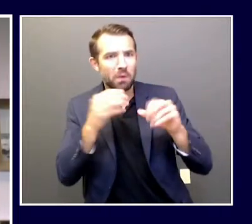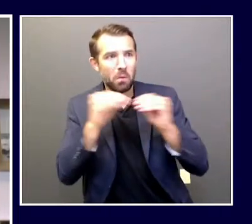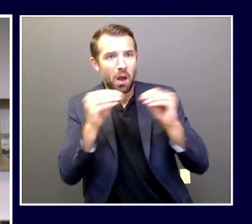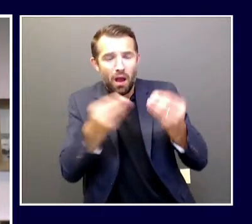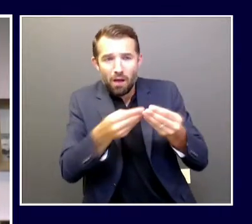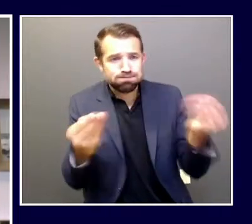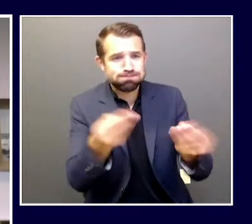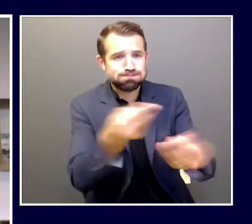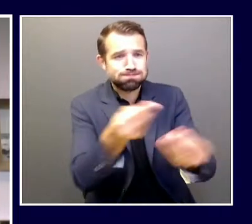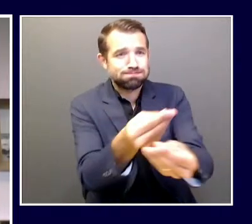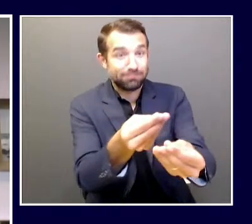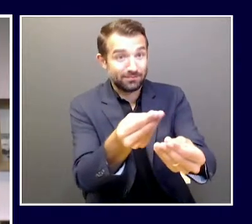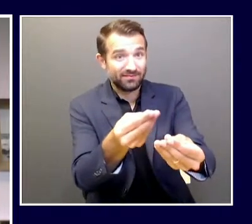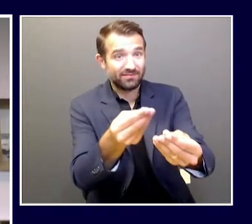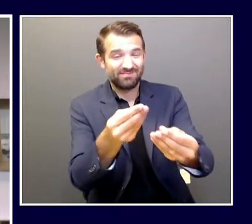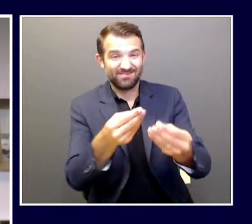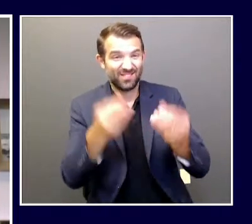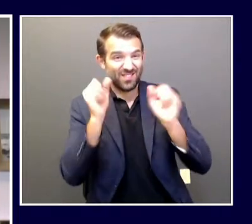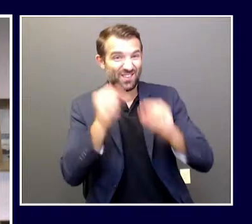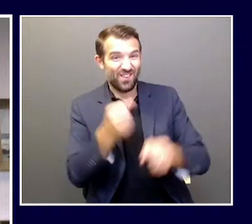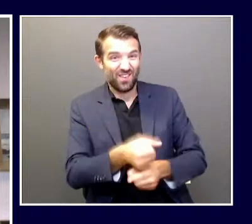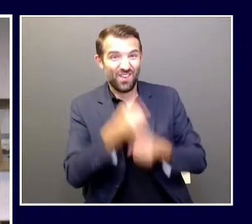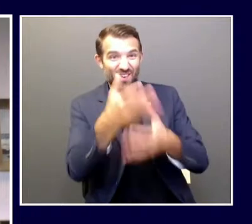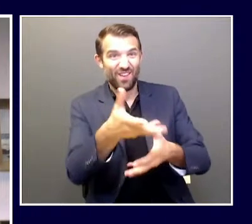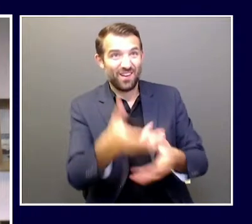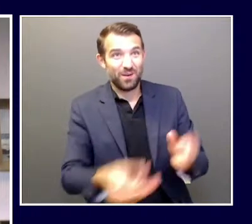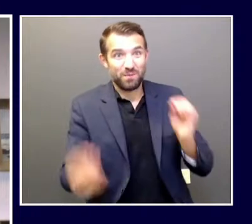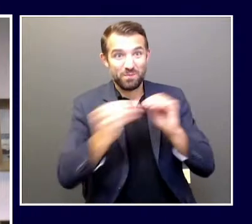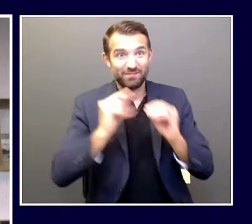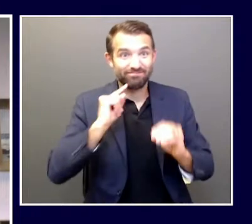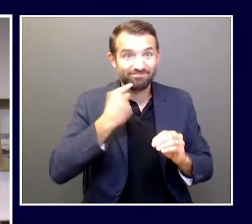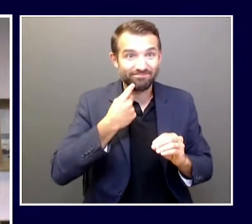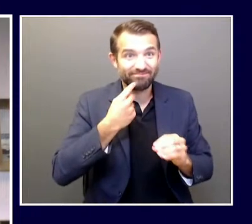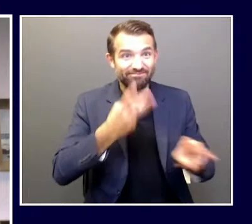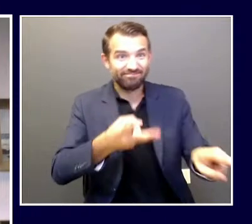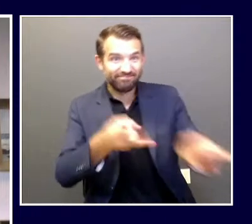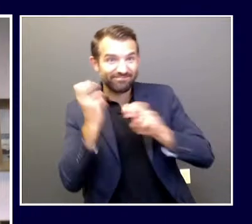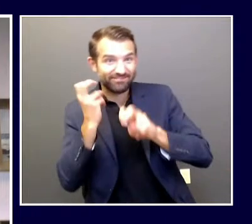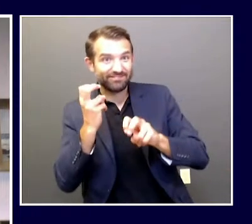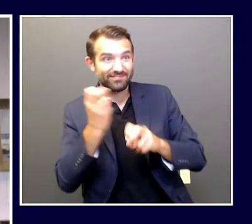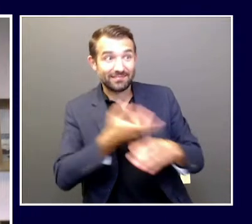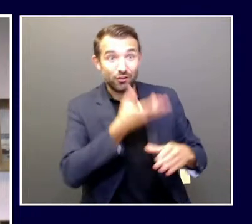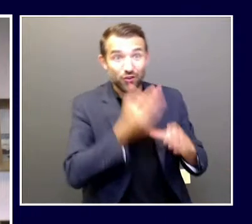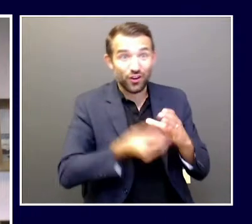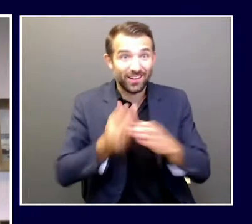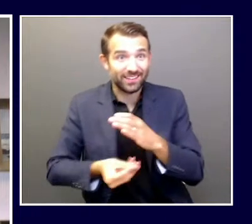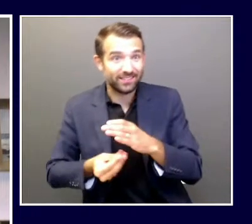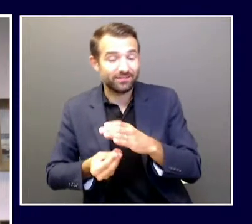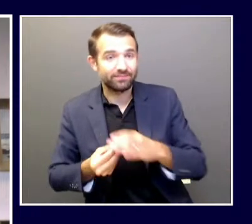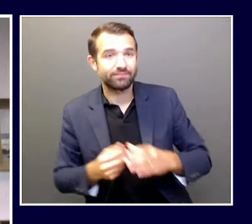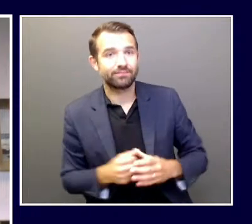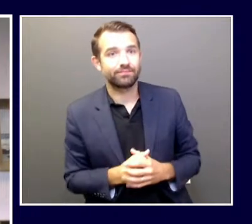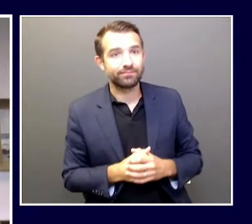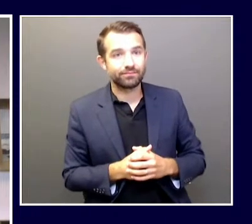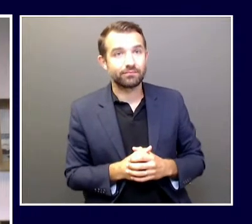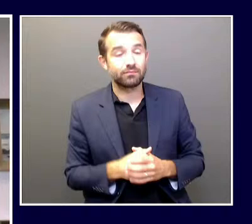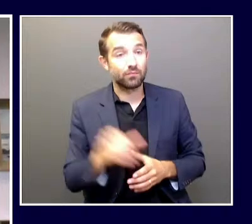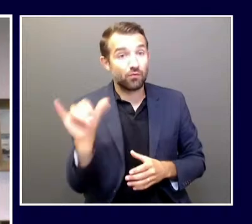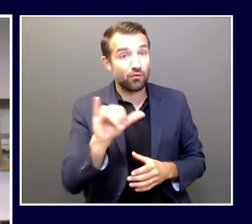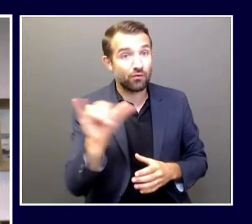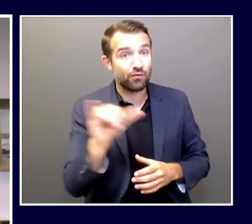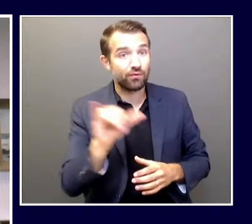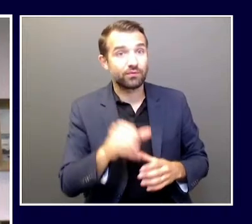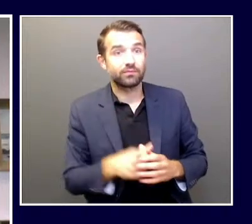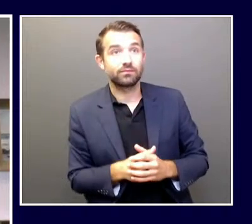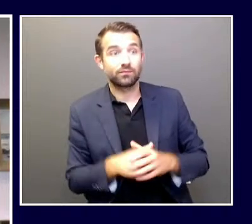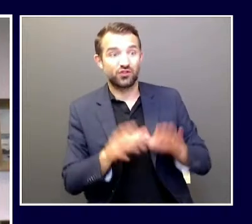of death. In addition, the ultimate impact and ultimate susceptibility of children to the Delta variant is